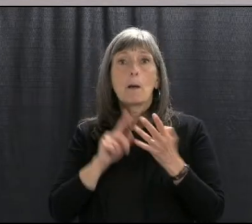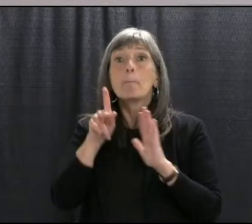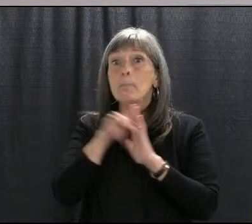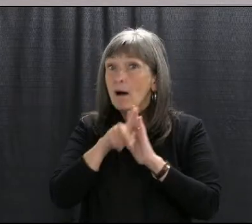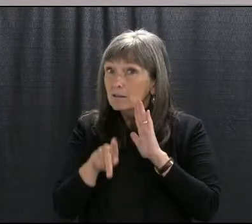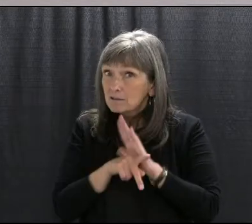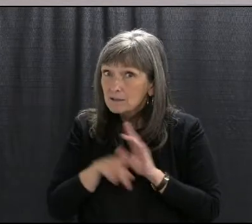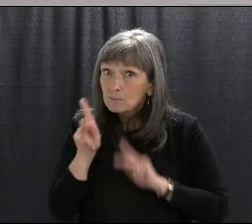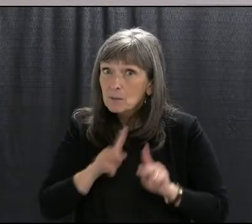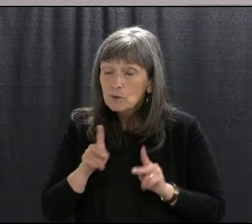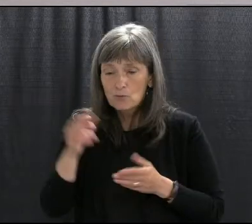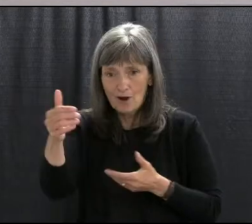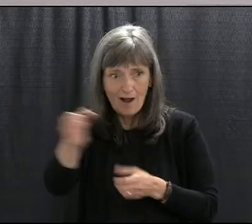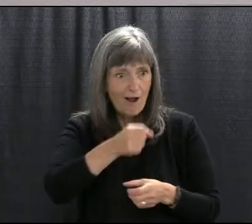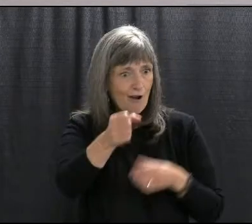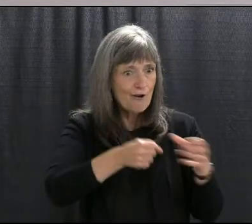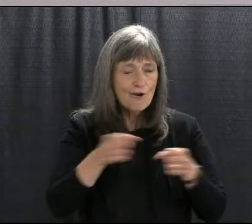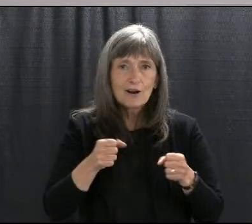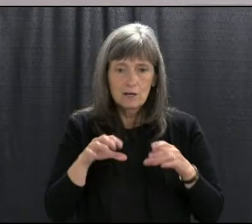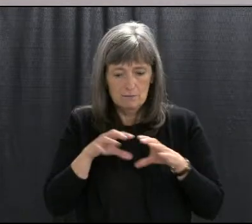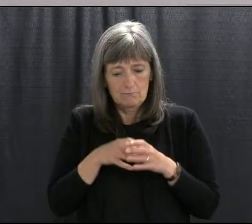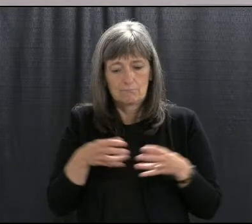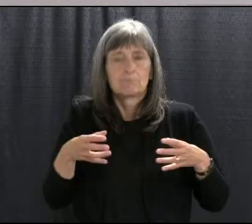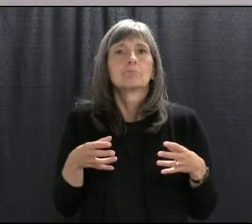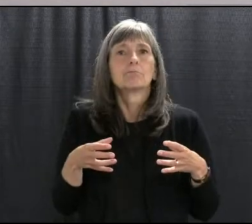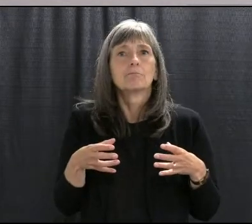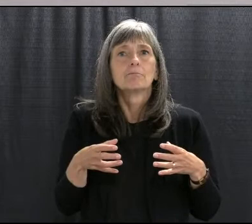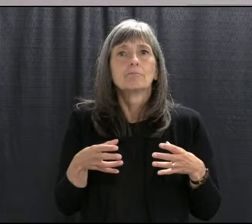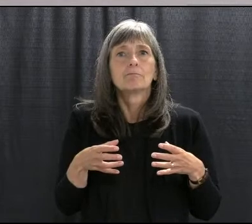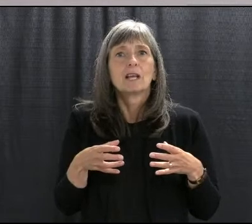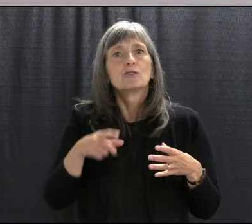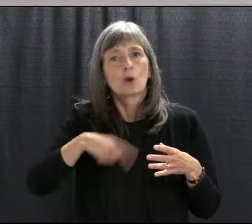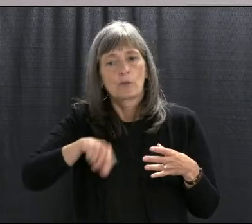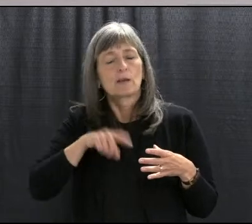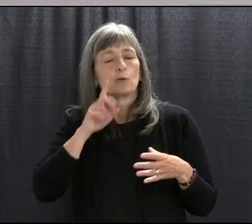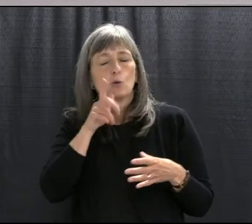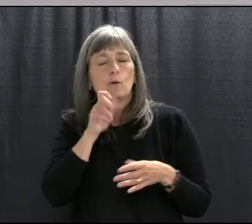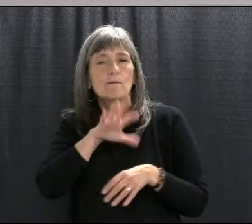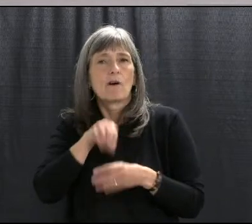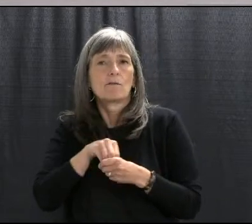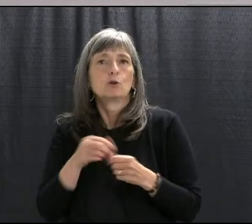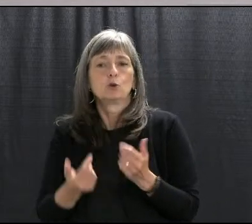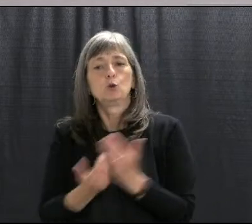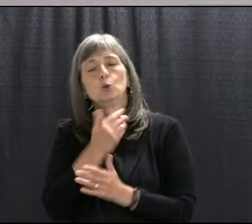So you can expect to see a group of people like that very active in this space.